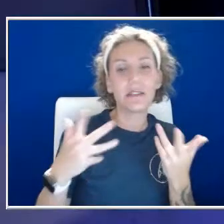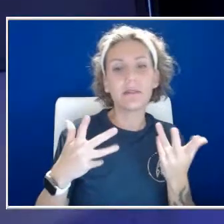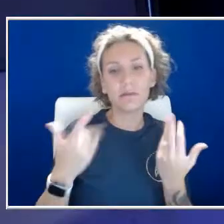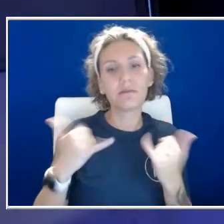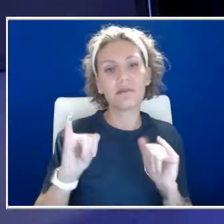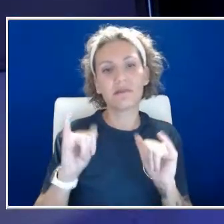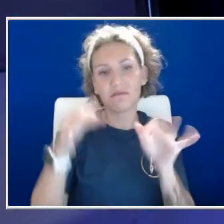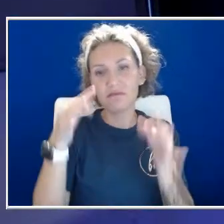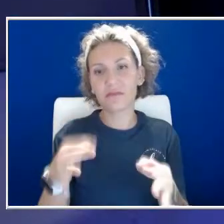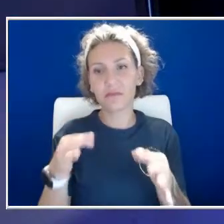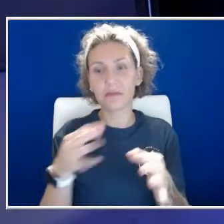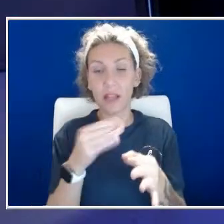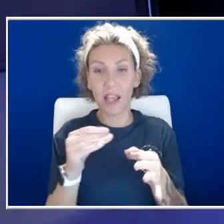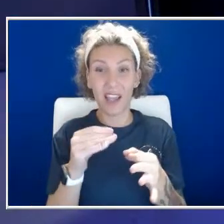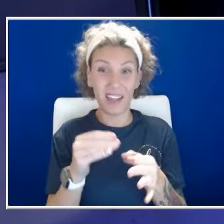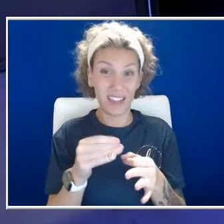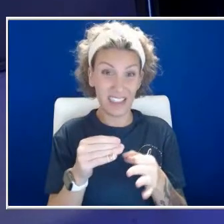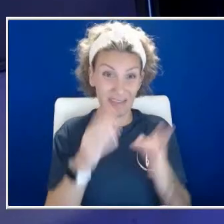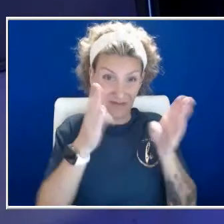to case, I would imagine. I agree.